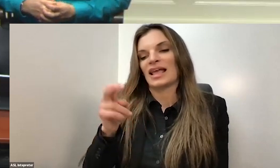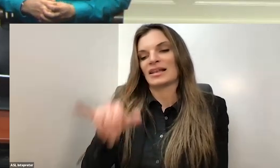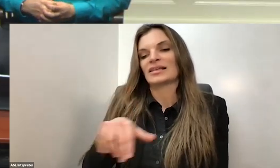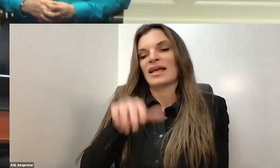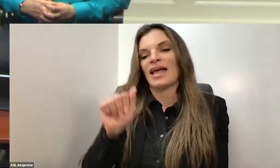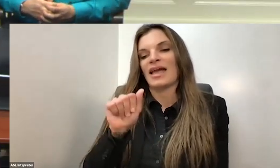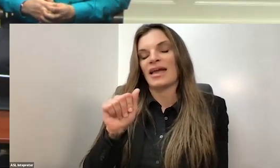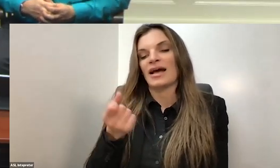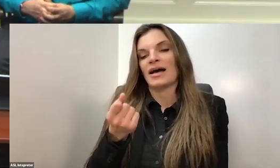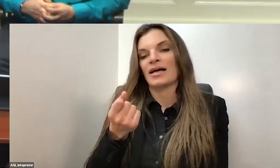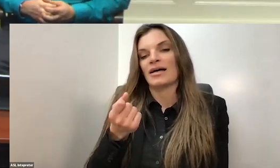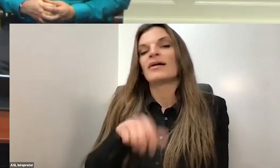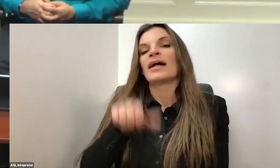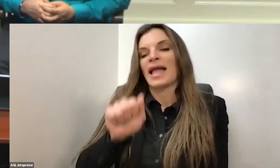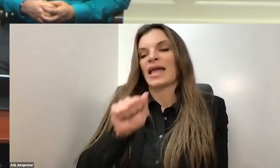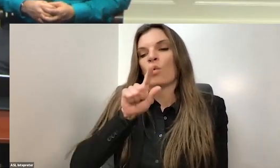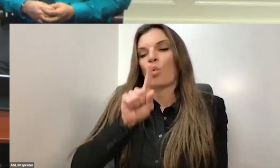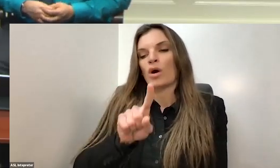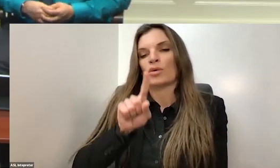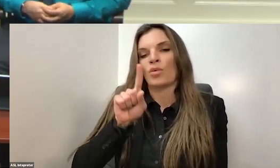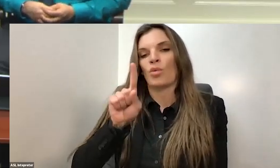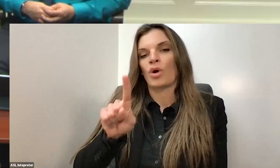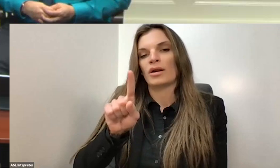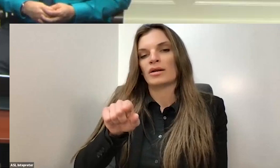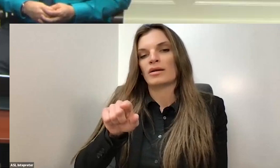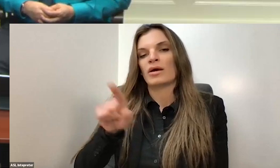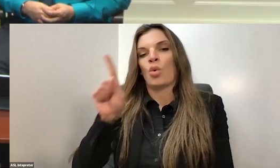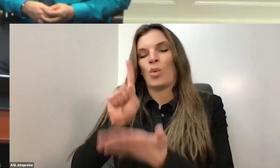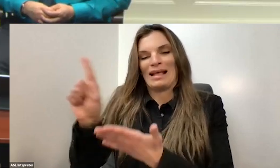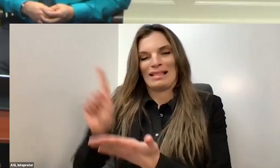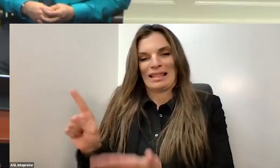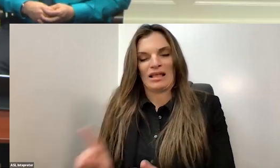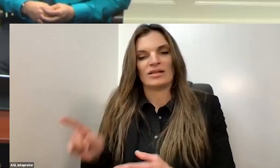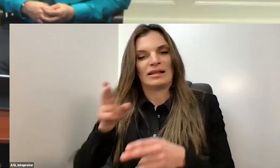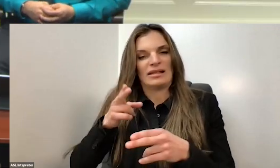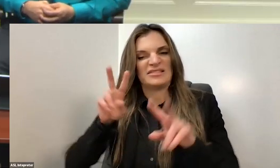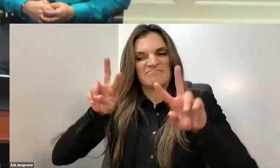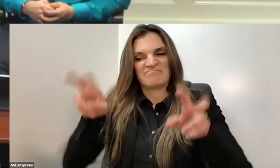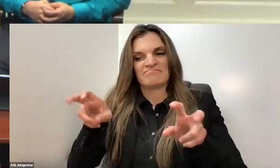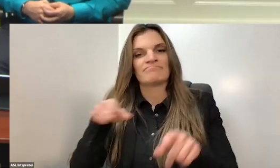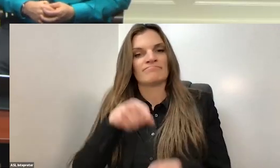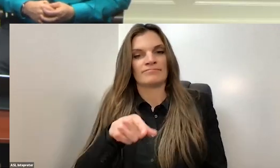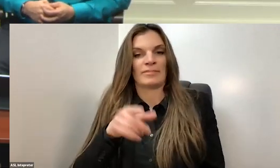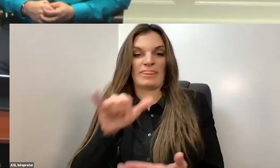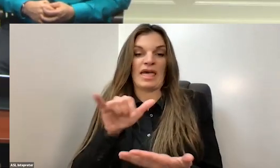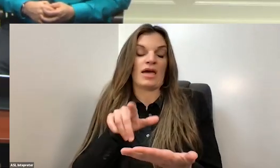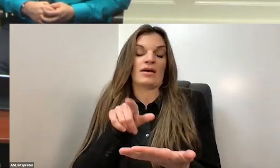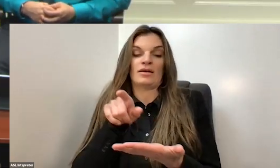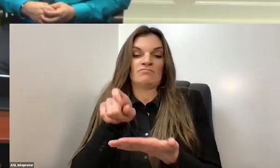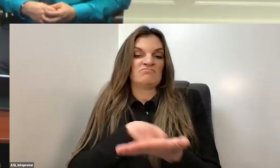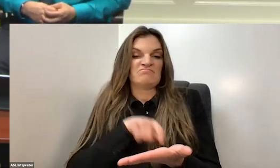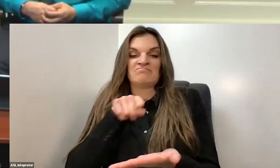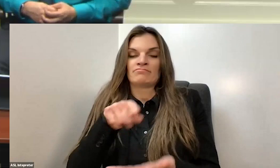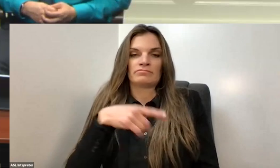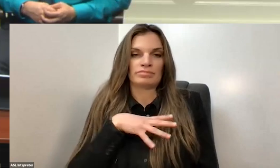A11Y Weekly, A11Y Weekly, which is packed full of amazing stuff. And just honestly,